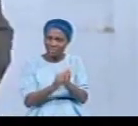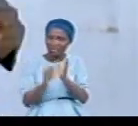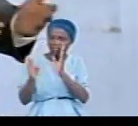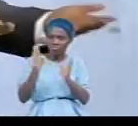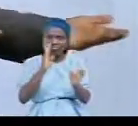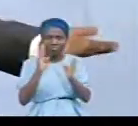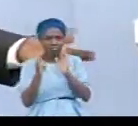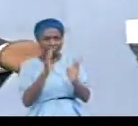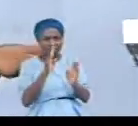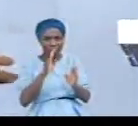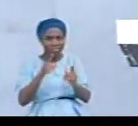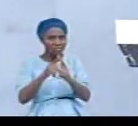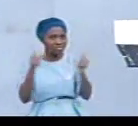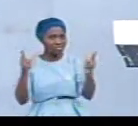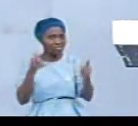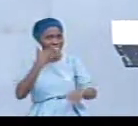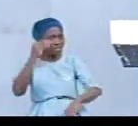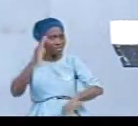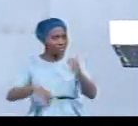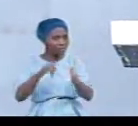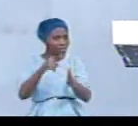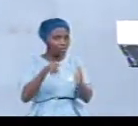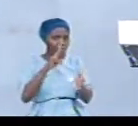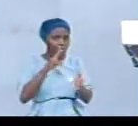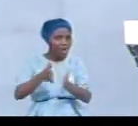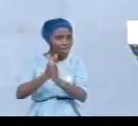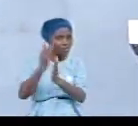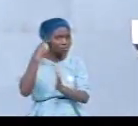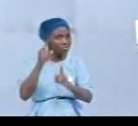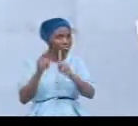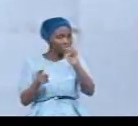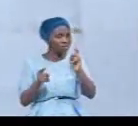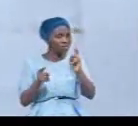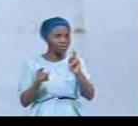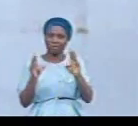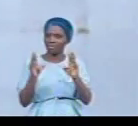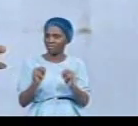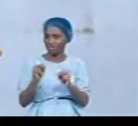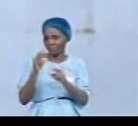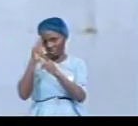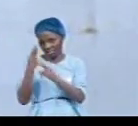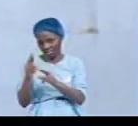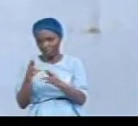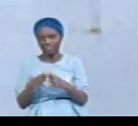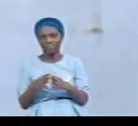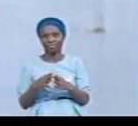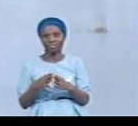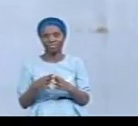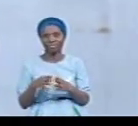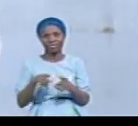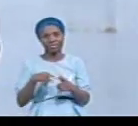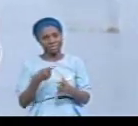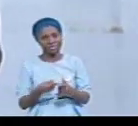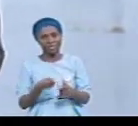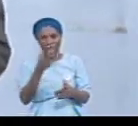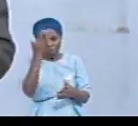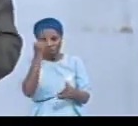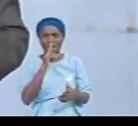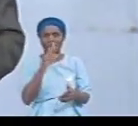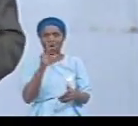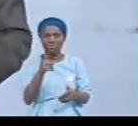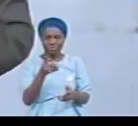greater than what you are asking for? No, sir. Are you substituting the